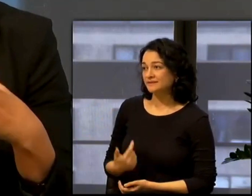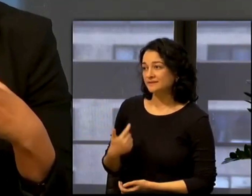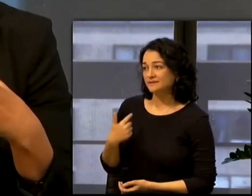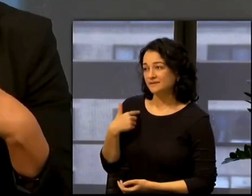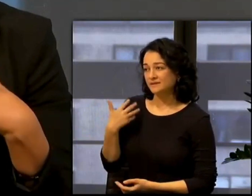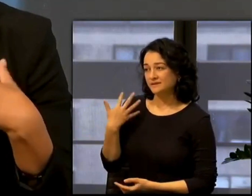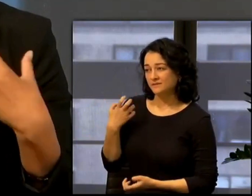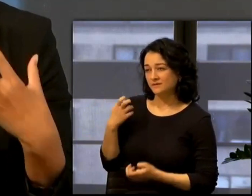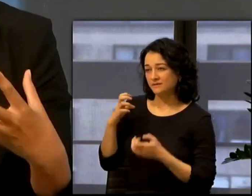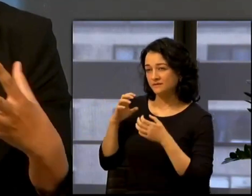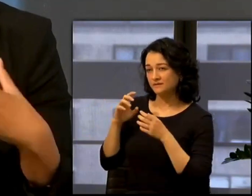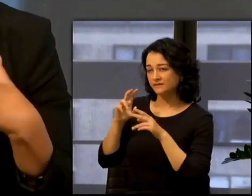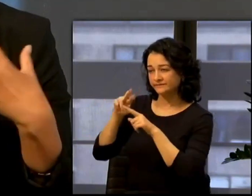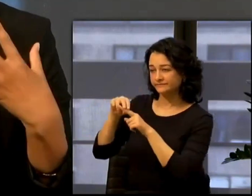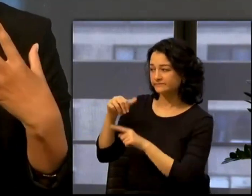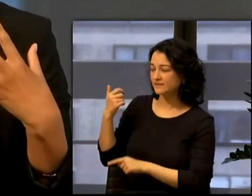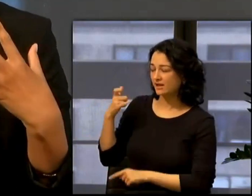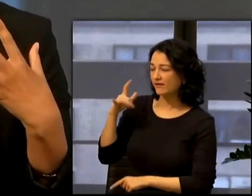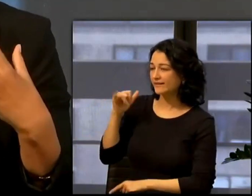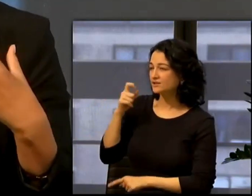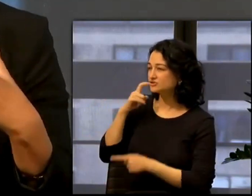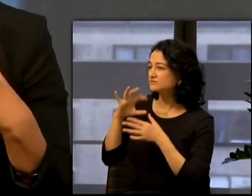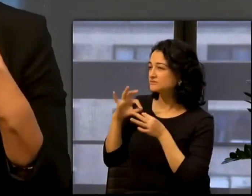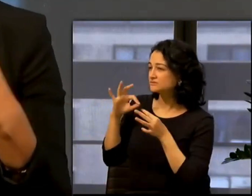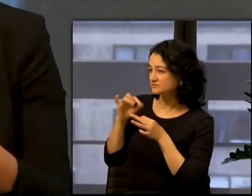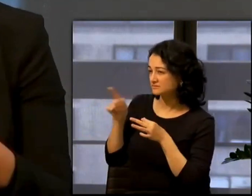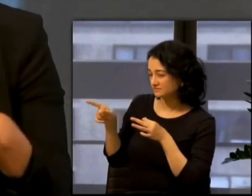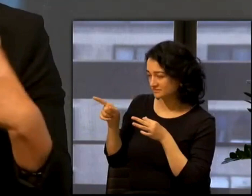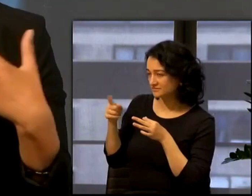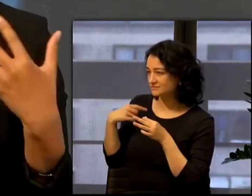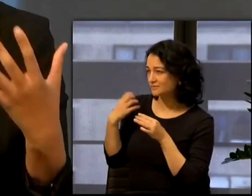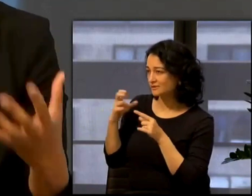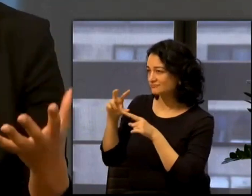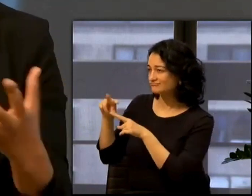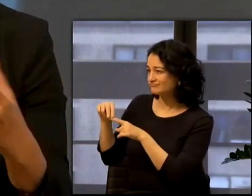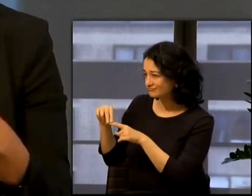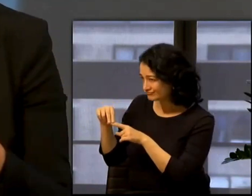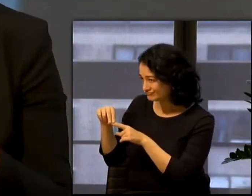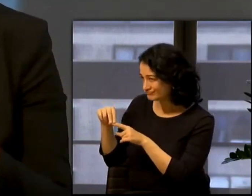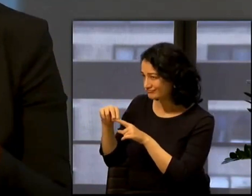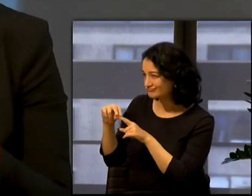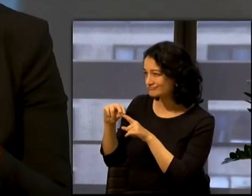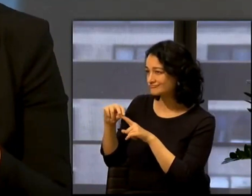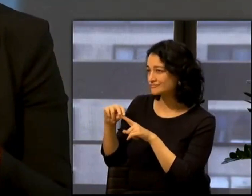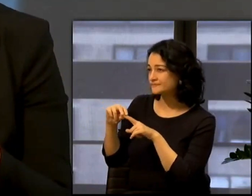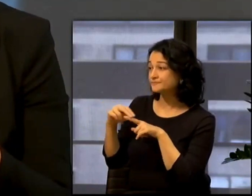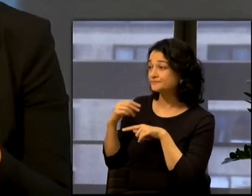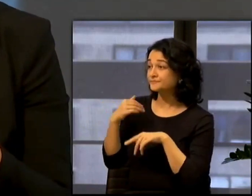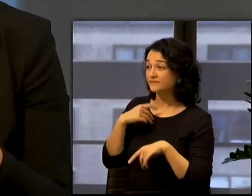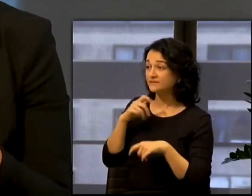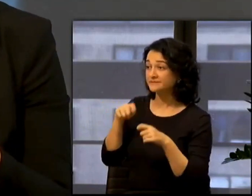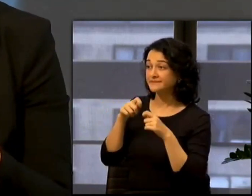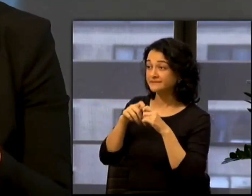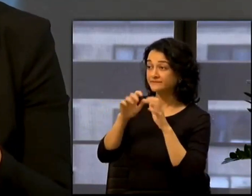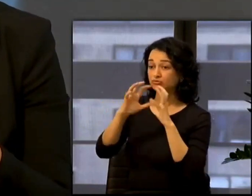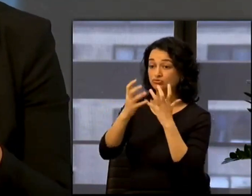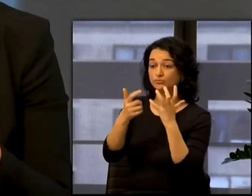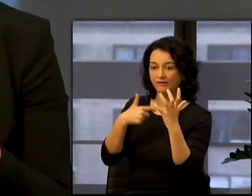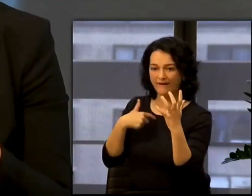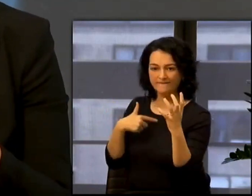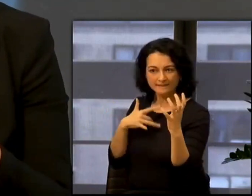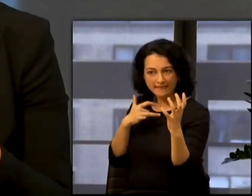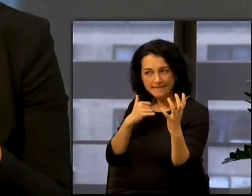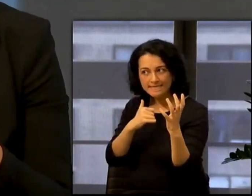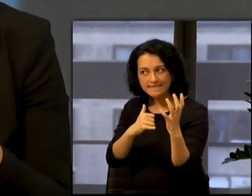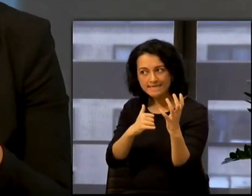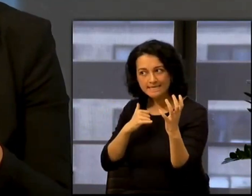ableism, right? So there are certain groups that we belong to and certain that we won't ever belong to. But, given, if the assumption is